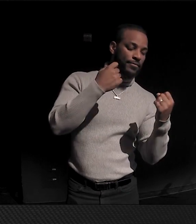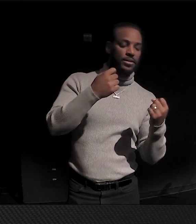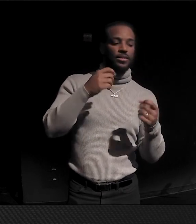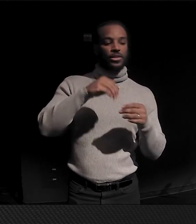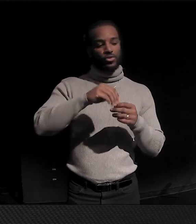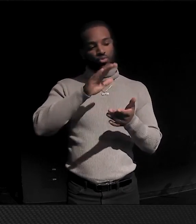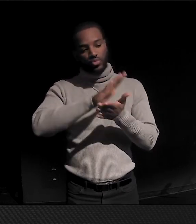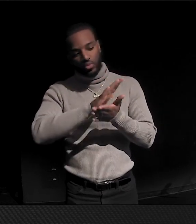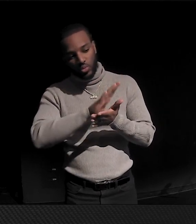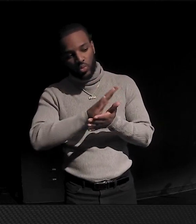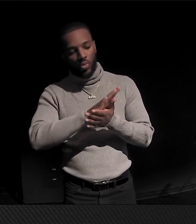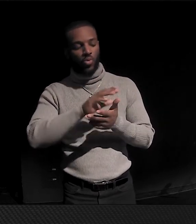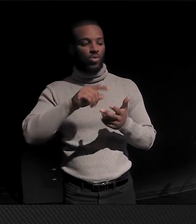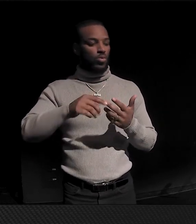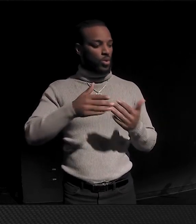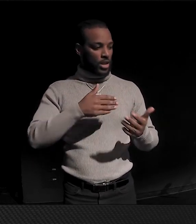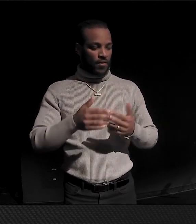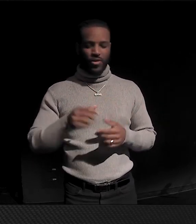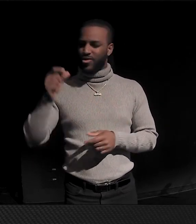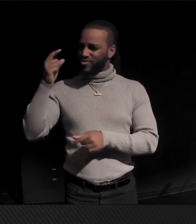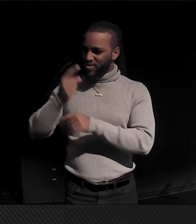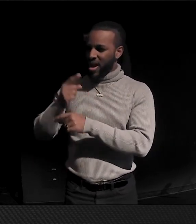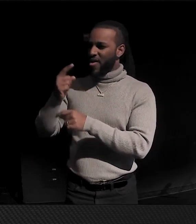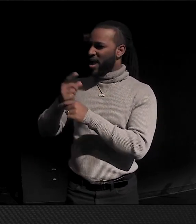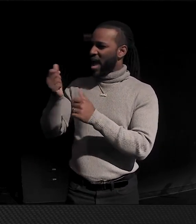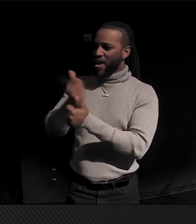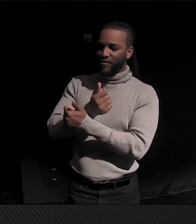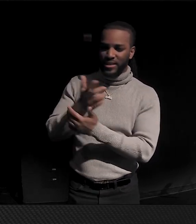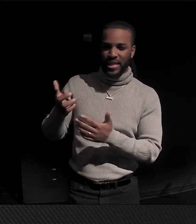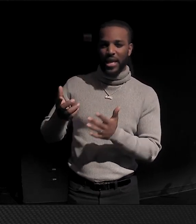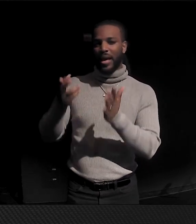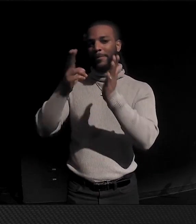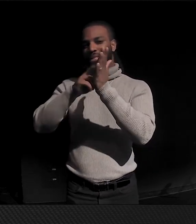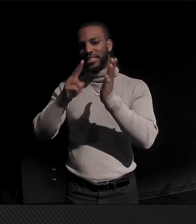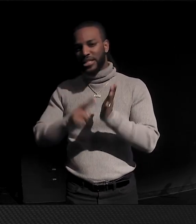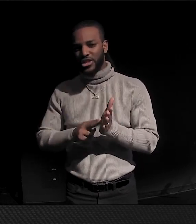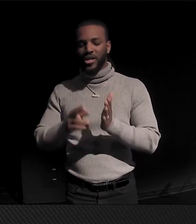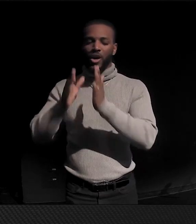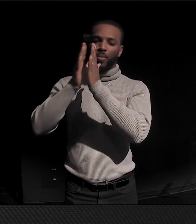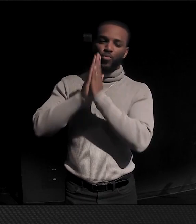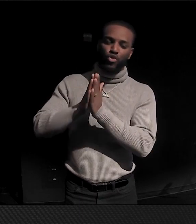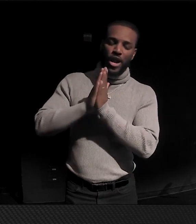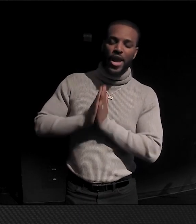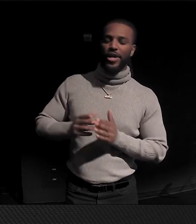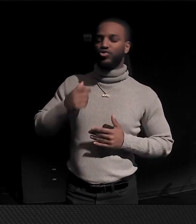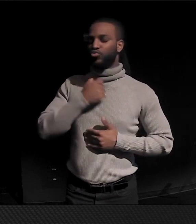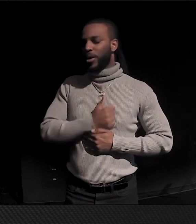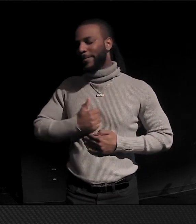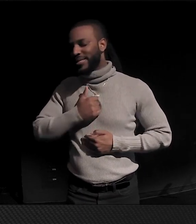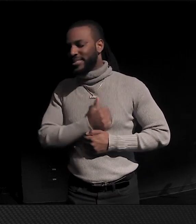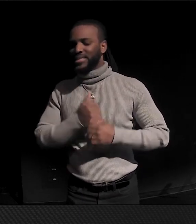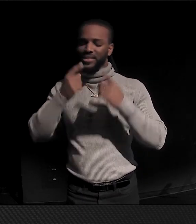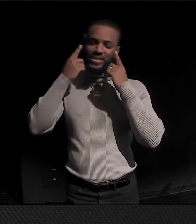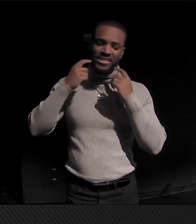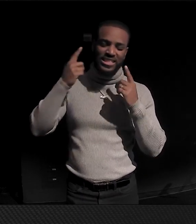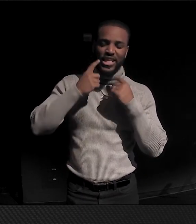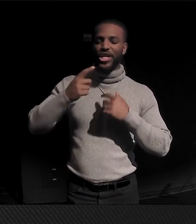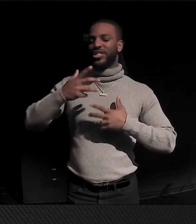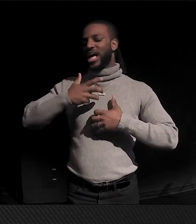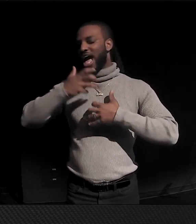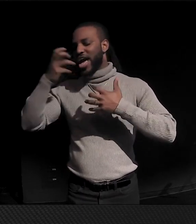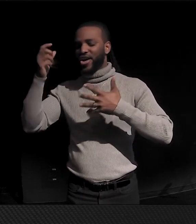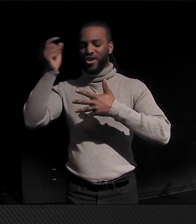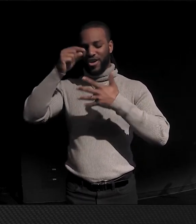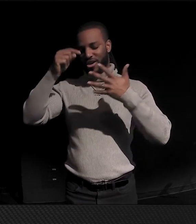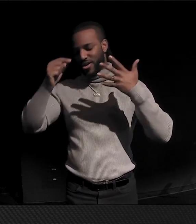It's a state of being. Yeah. And everything, petitions, praise, confession, repentance, tears, anger,